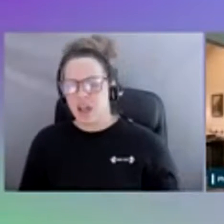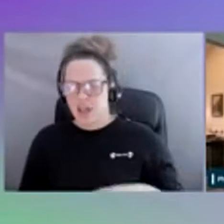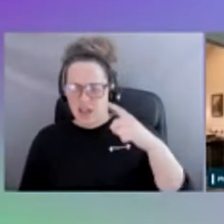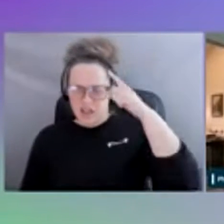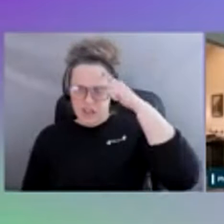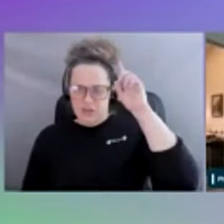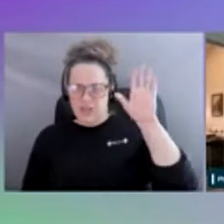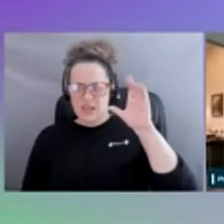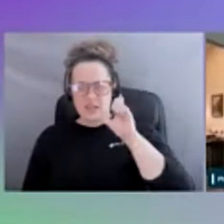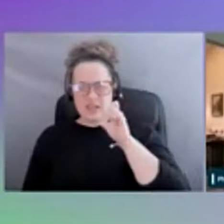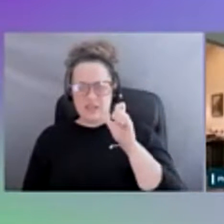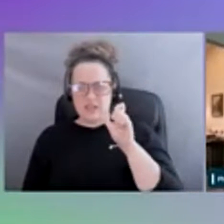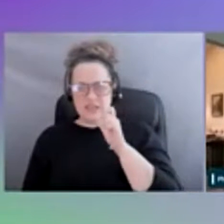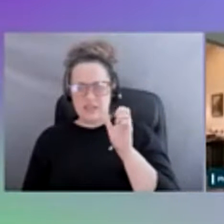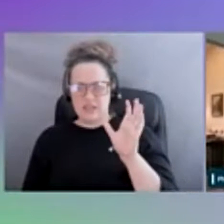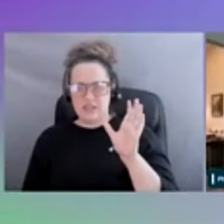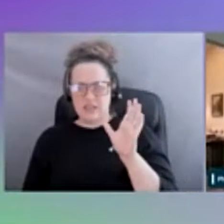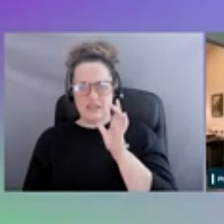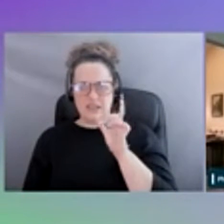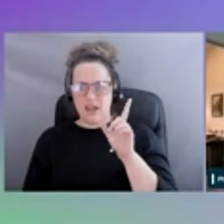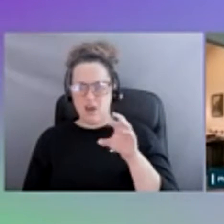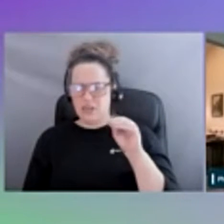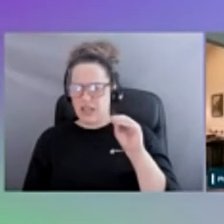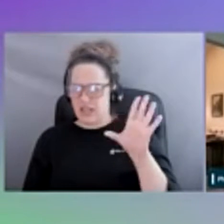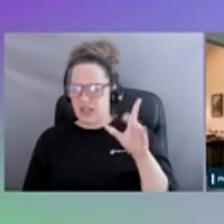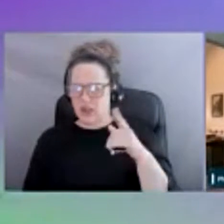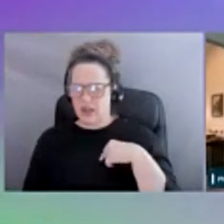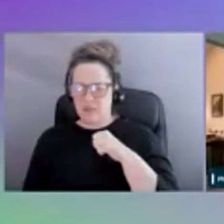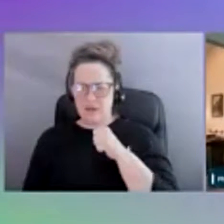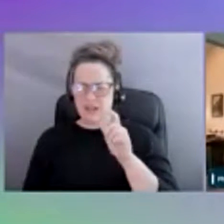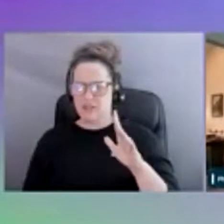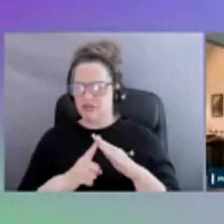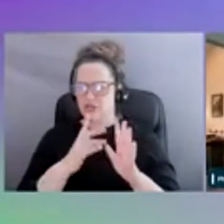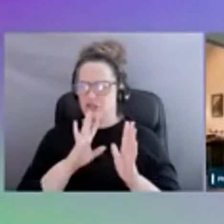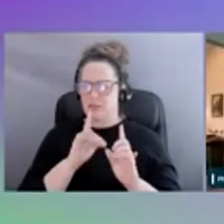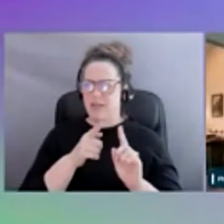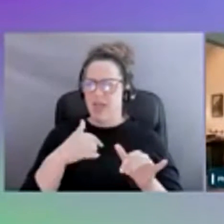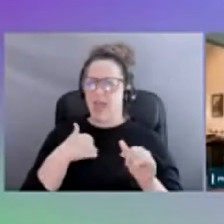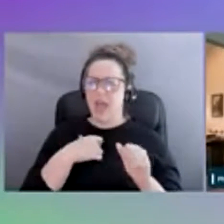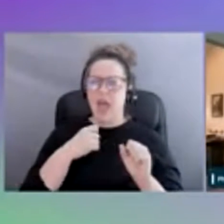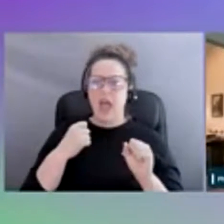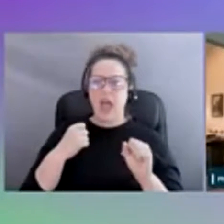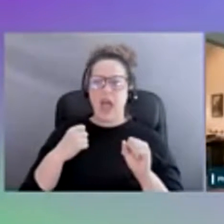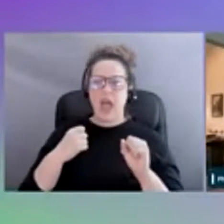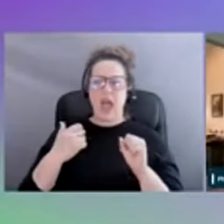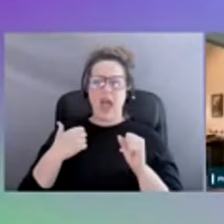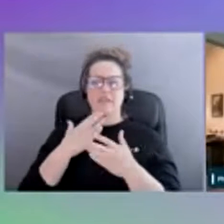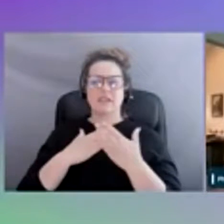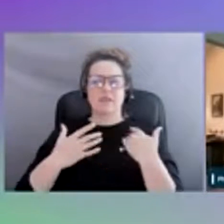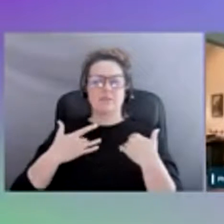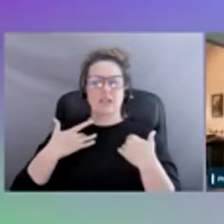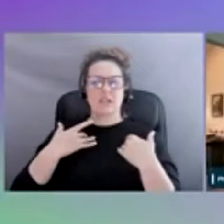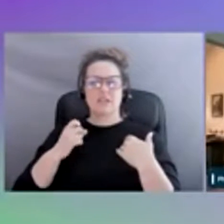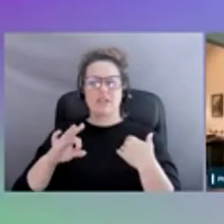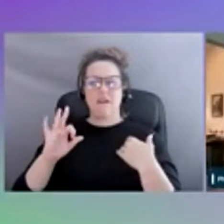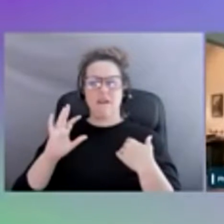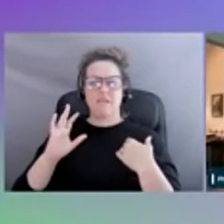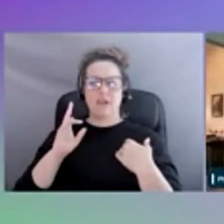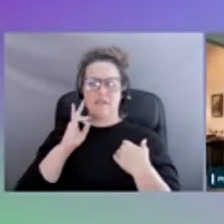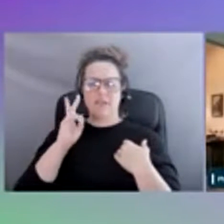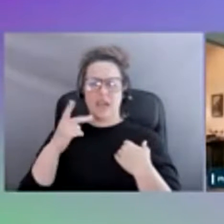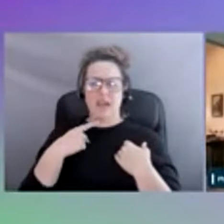not going to, it's not 100% clear, so I'm not going to start talking about that. But I have some sense of a site I've